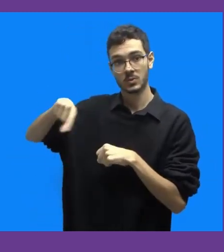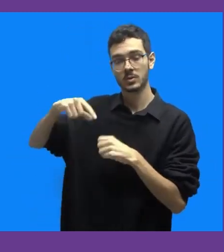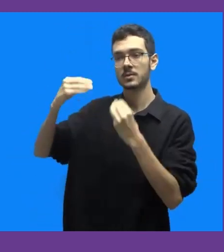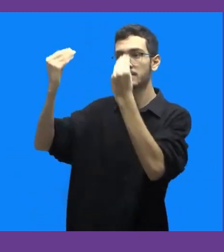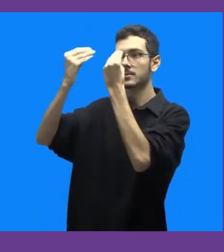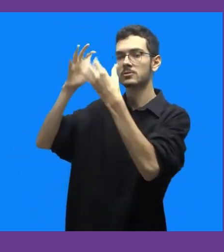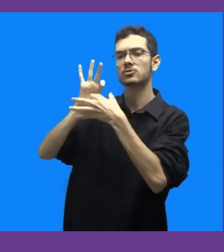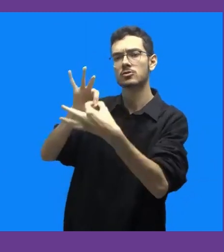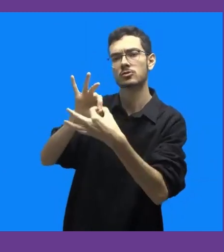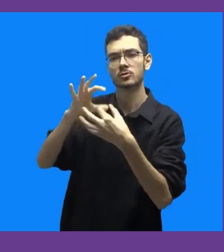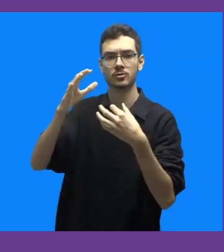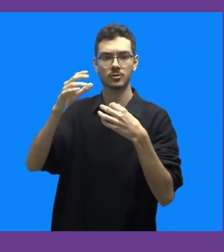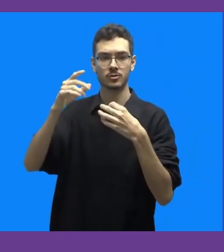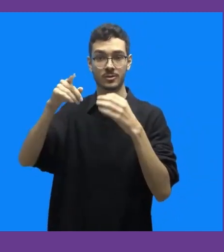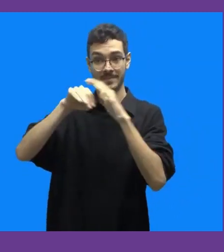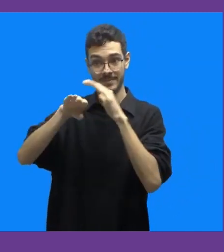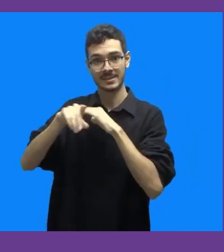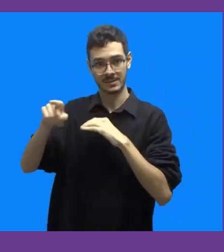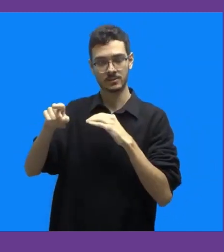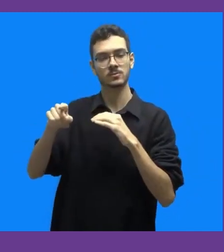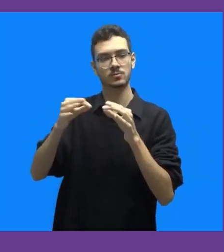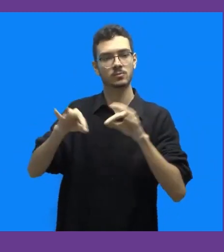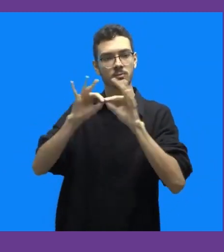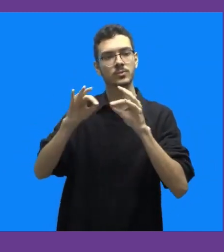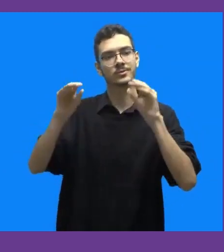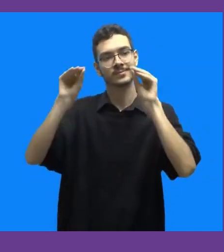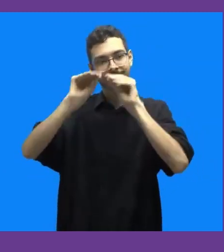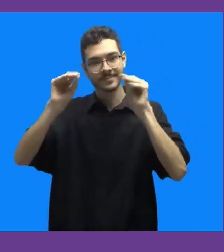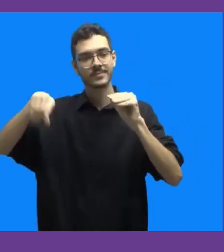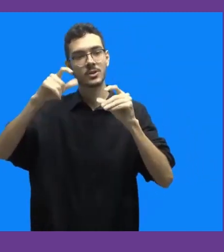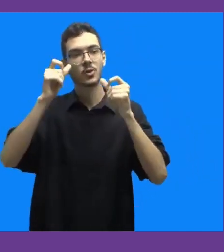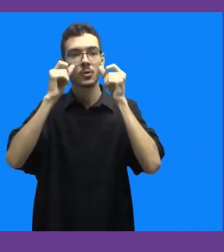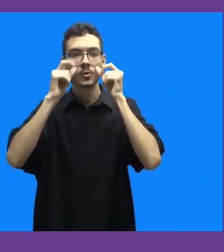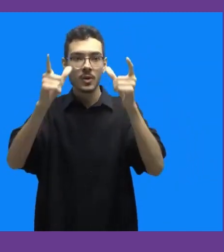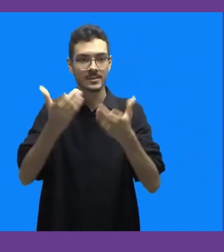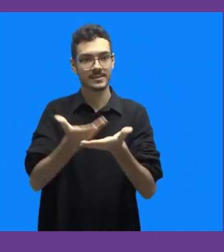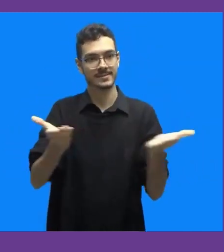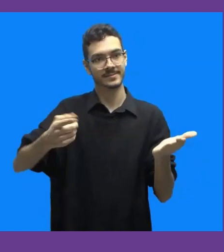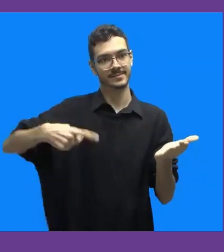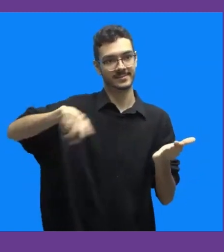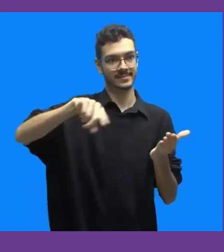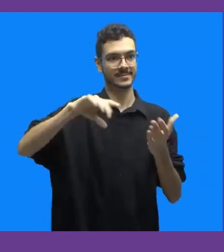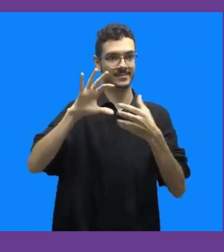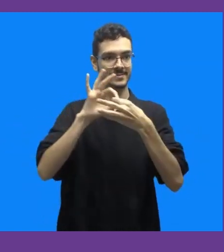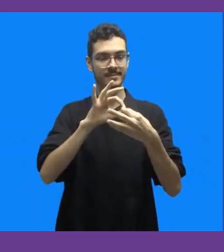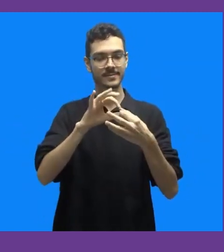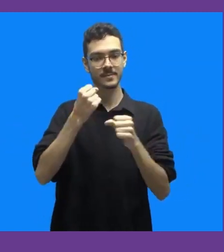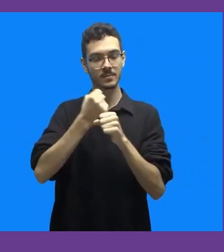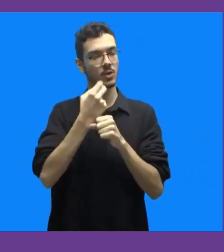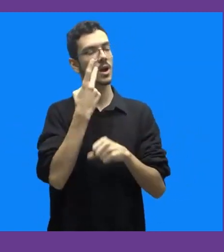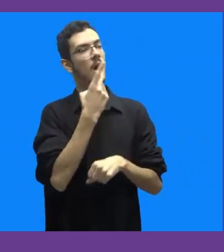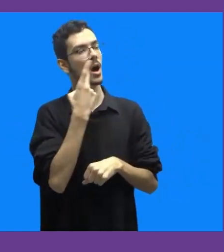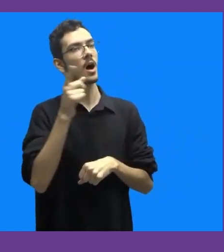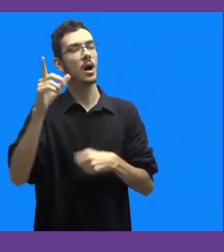2,500 staff, we might be lucky to get 20 or 30 to attend. So again, we have to rethink this and go, we need the academics, the